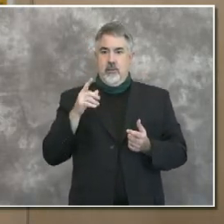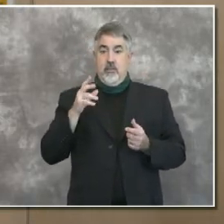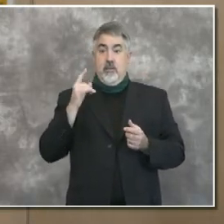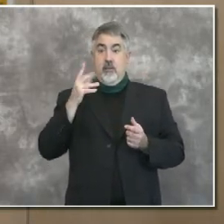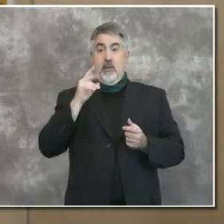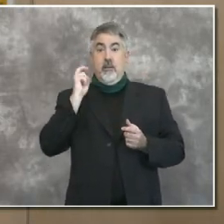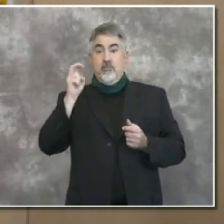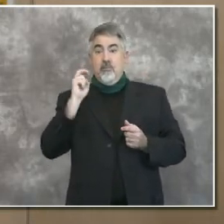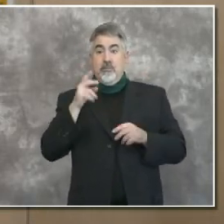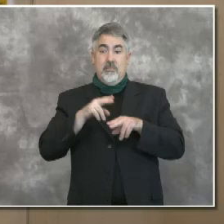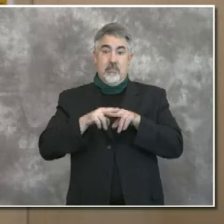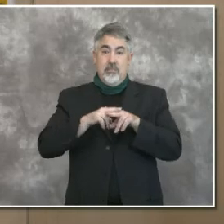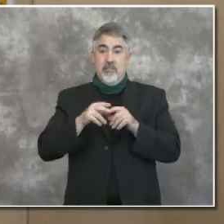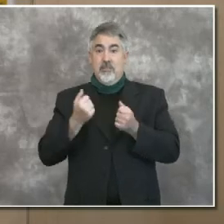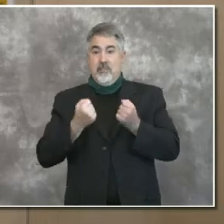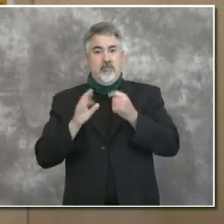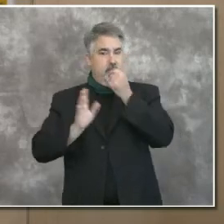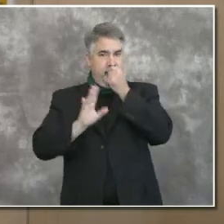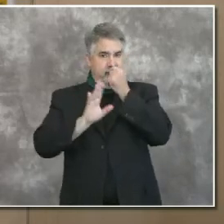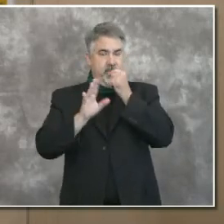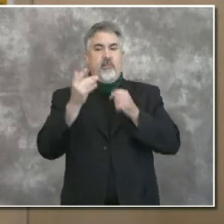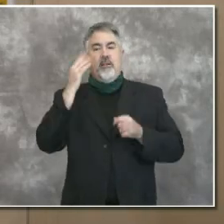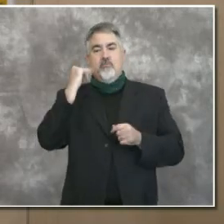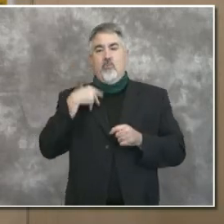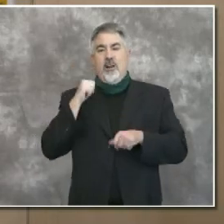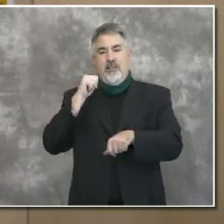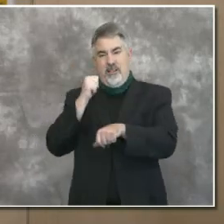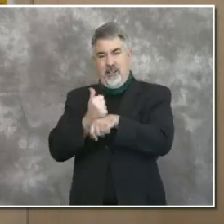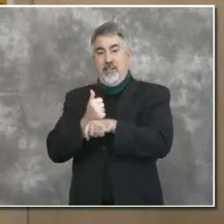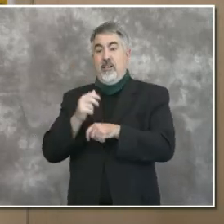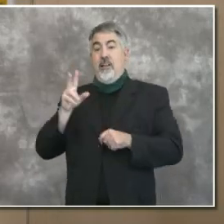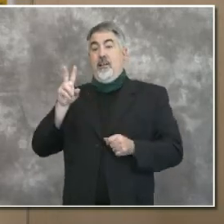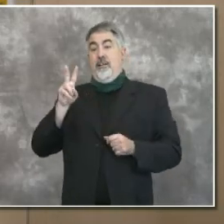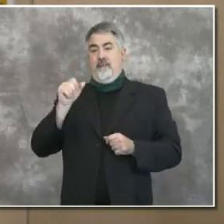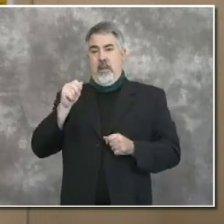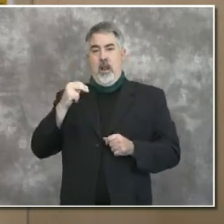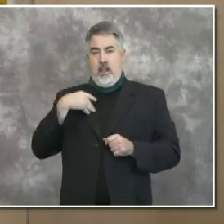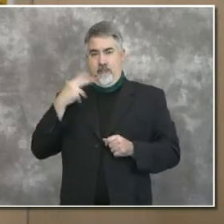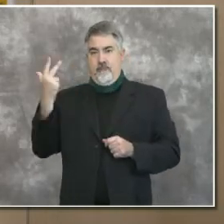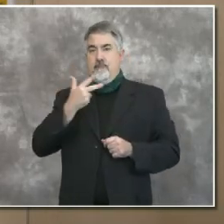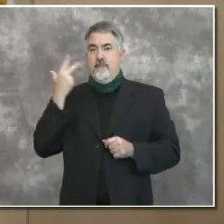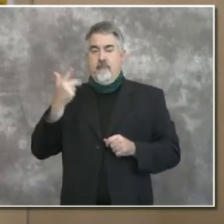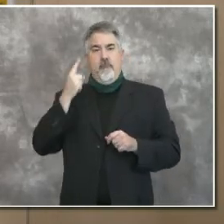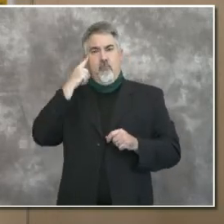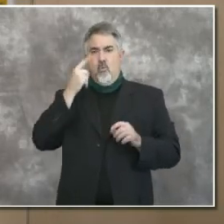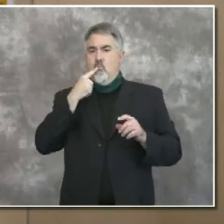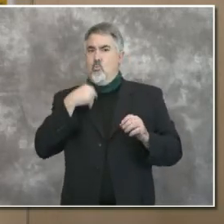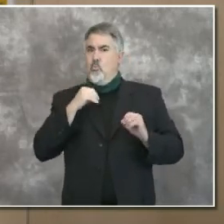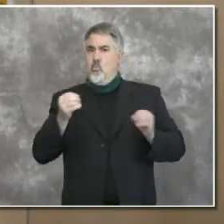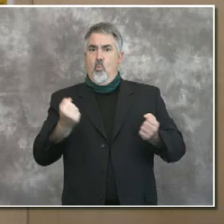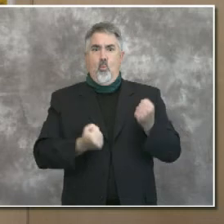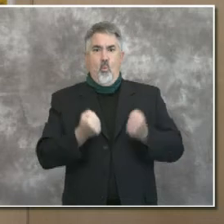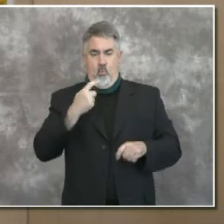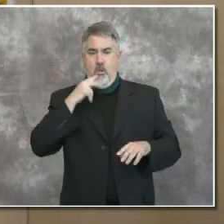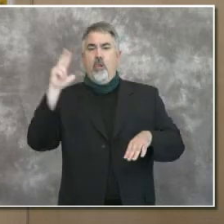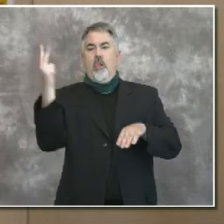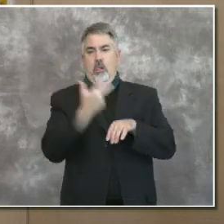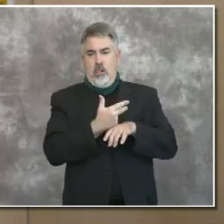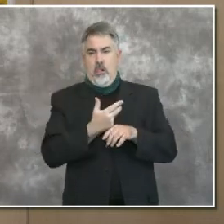drive-through process. But we also targeting, are focusing on testing those individuals that